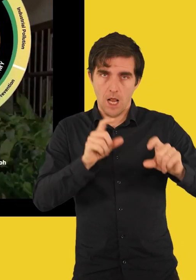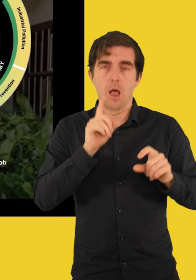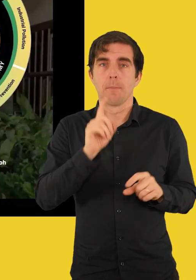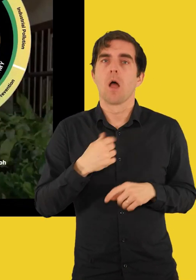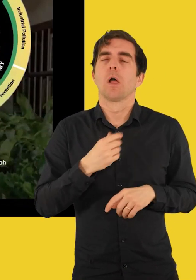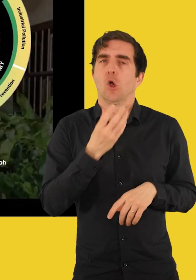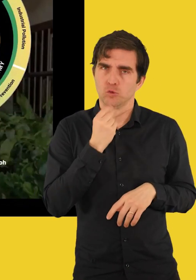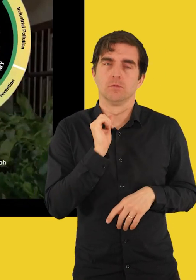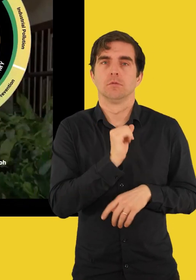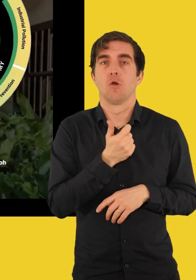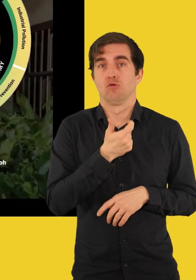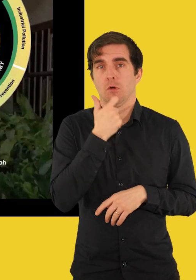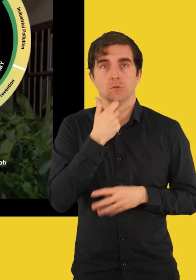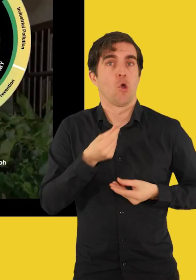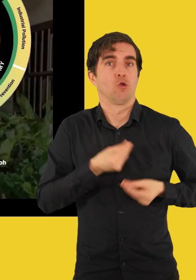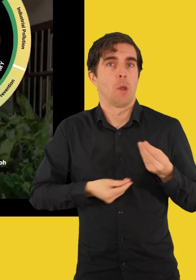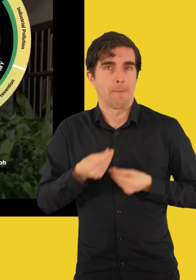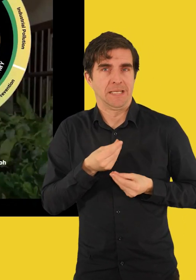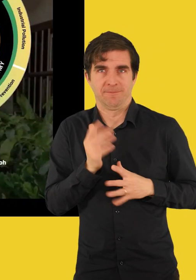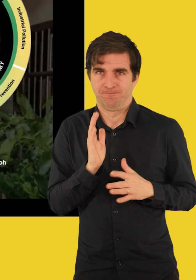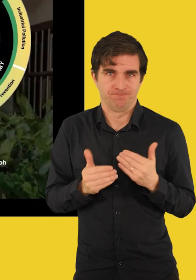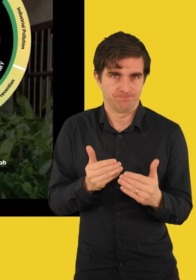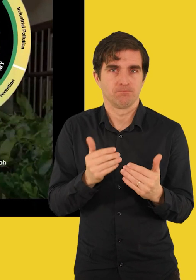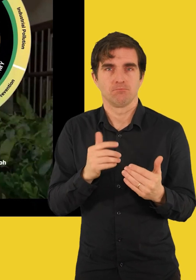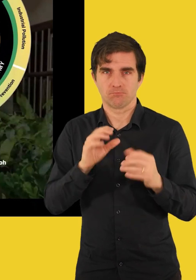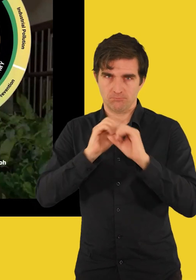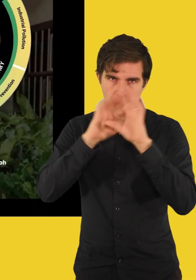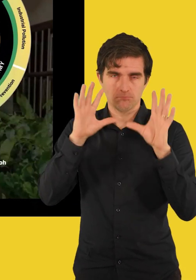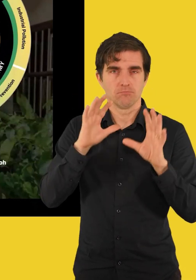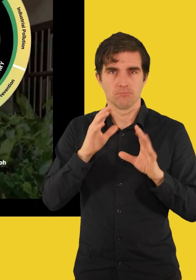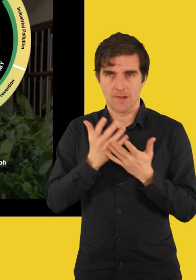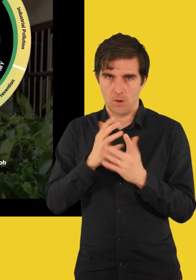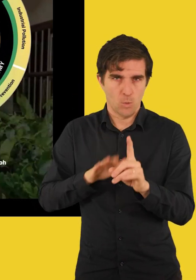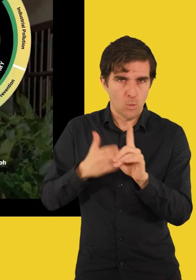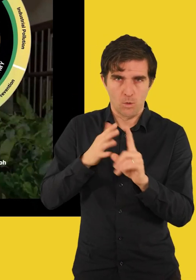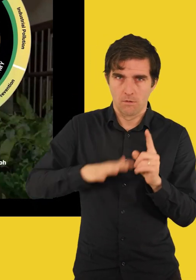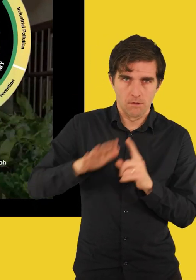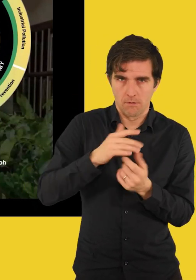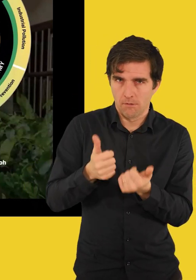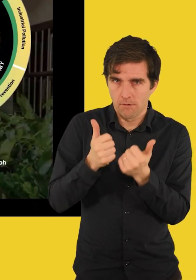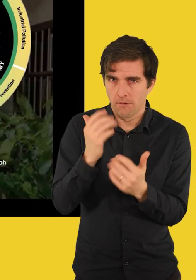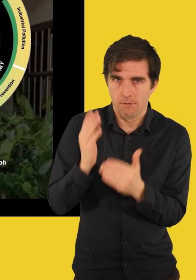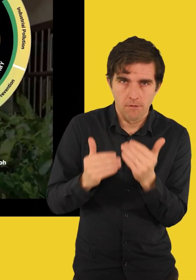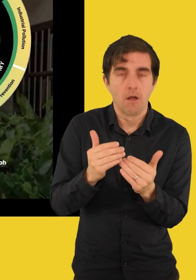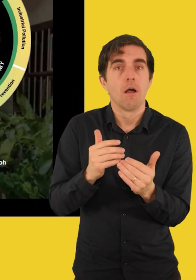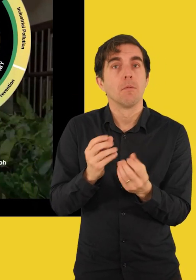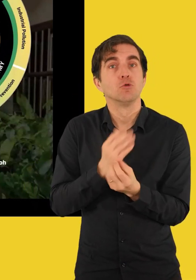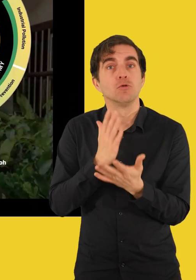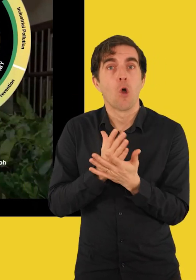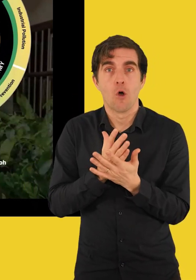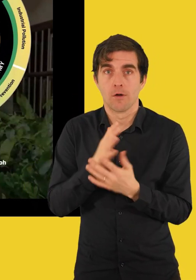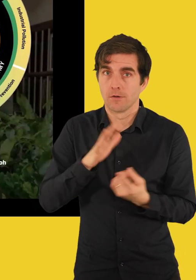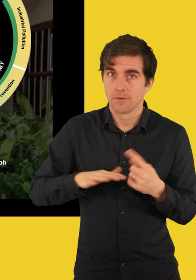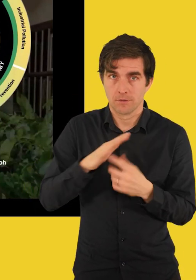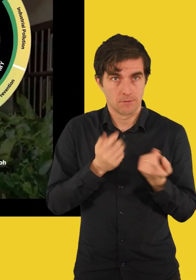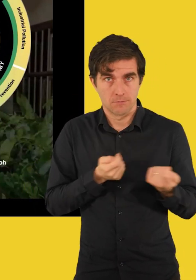that, but we're using Doughnut Economics, especially in terms of the ecological ceiling and also in terms